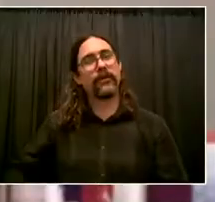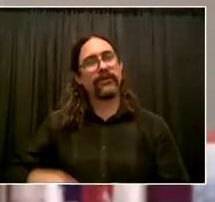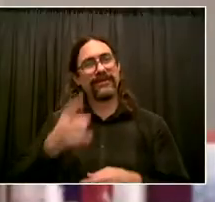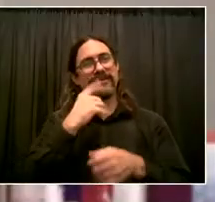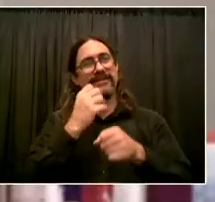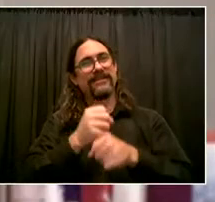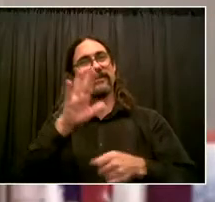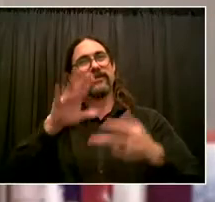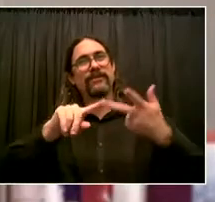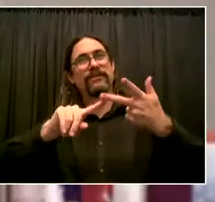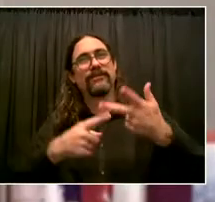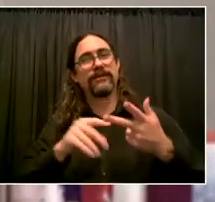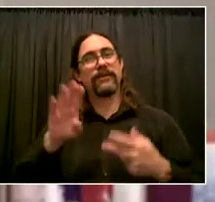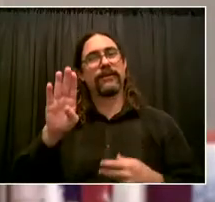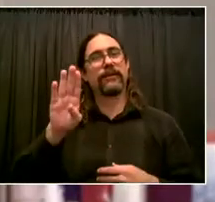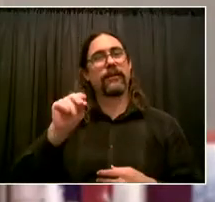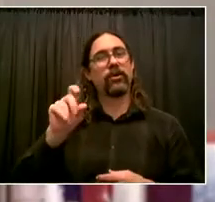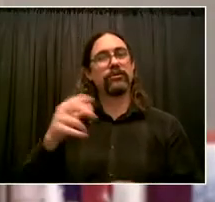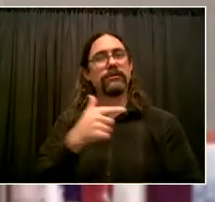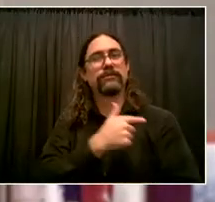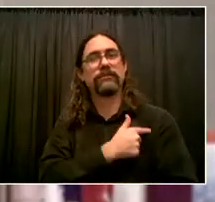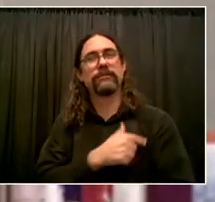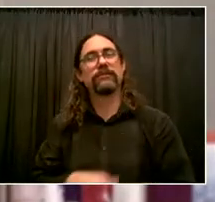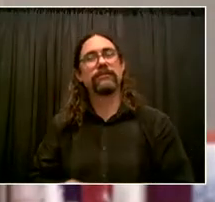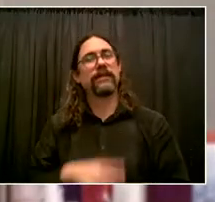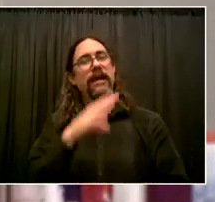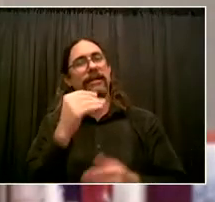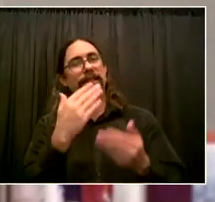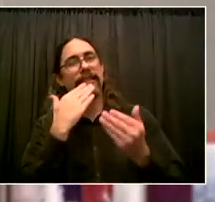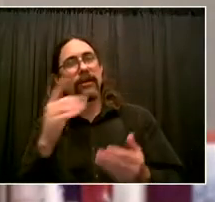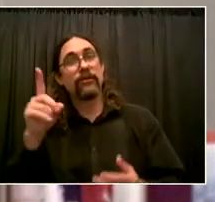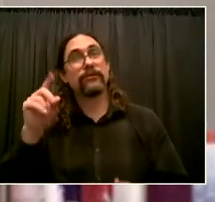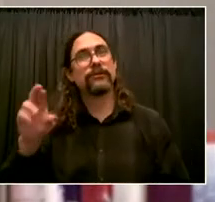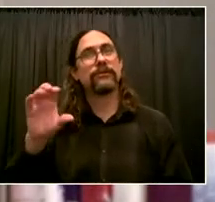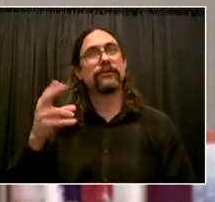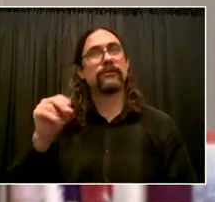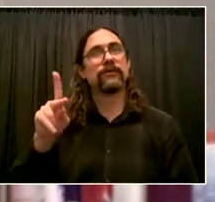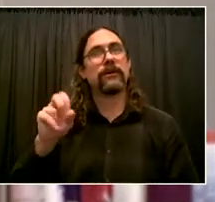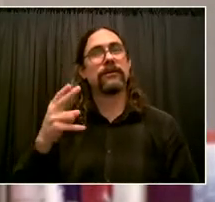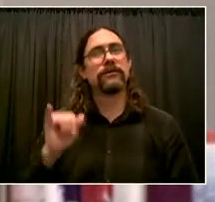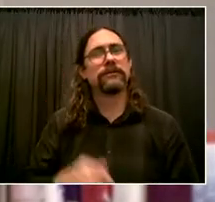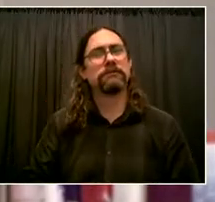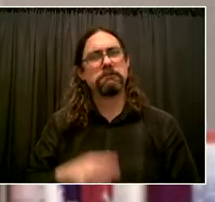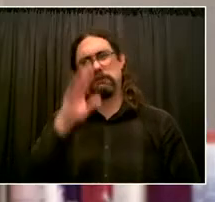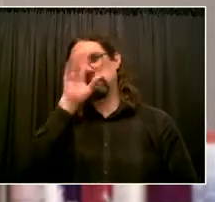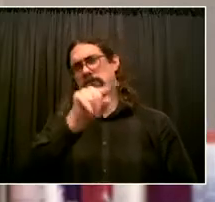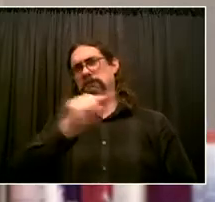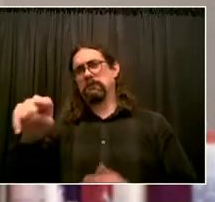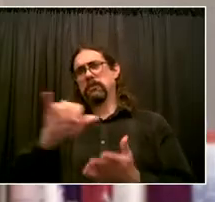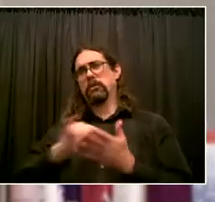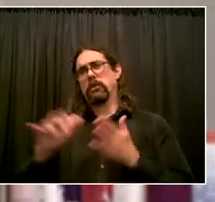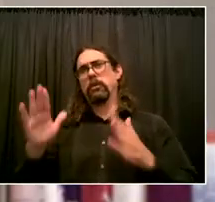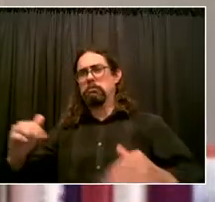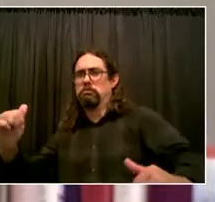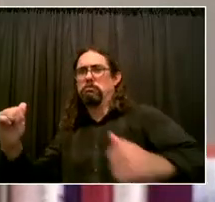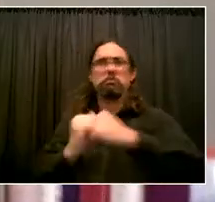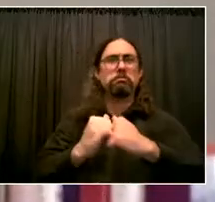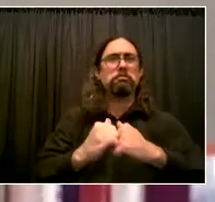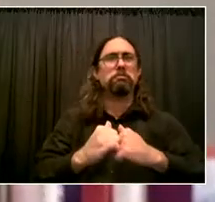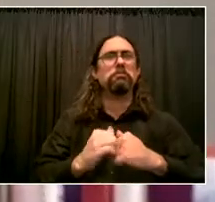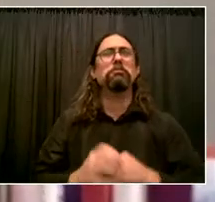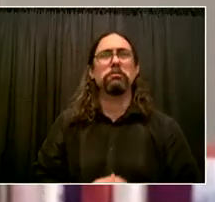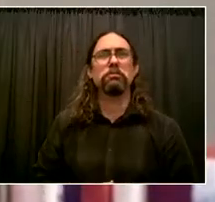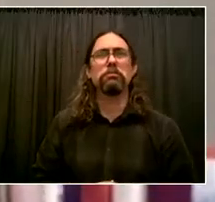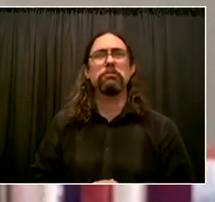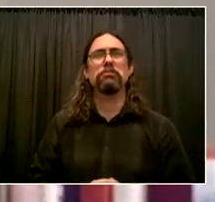a lot over the past year. Many have died from COVID, but we are emerging from this, from